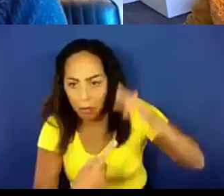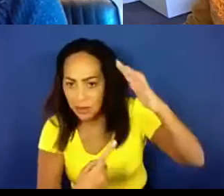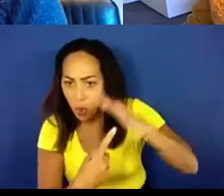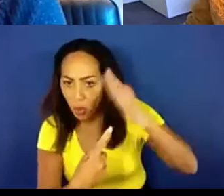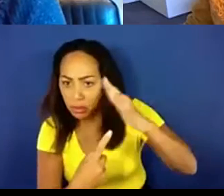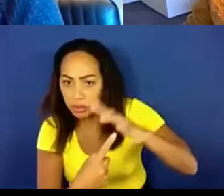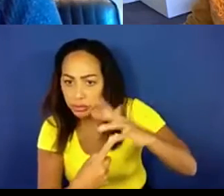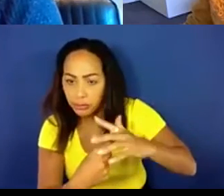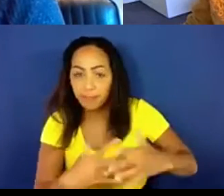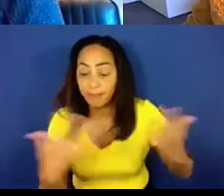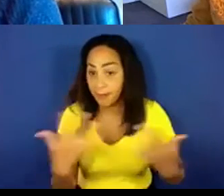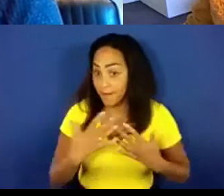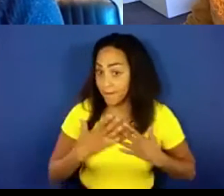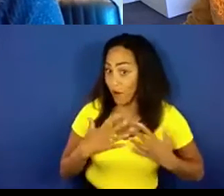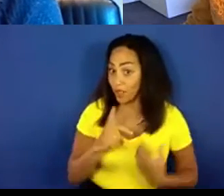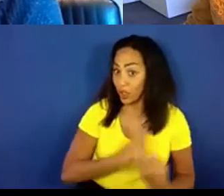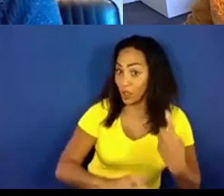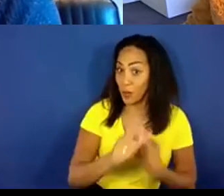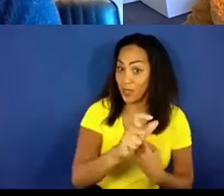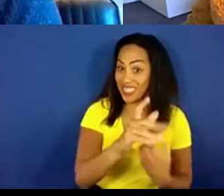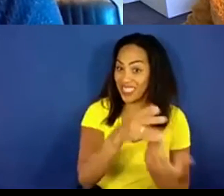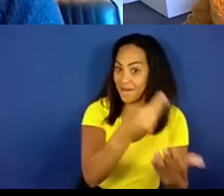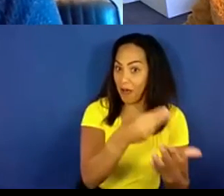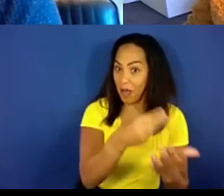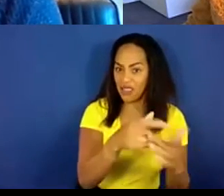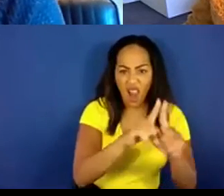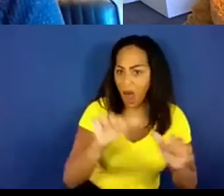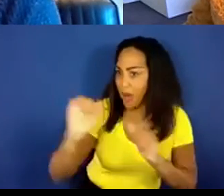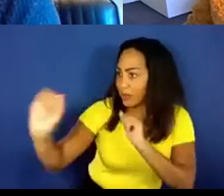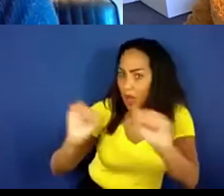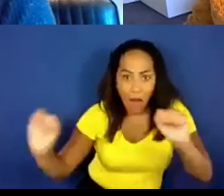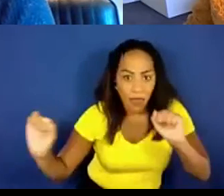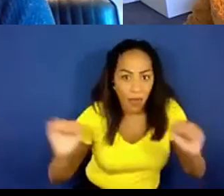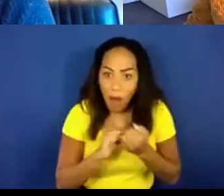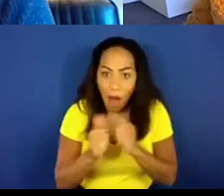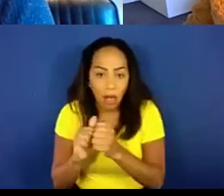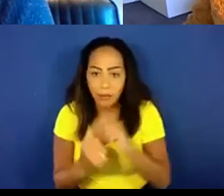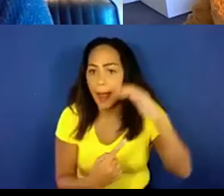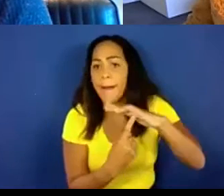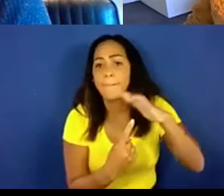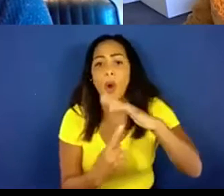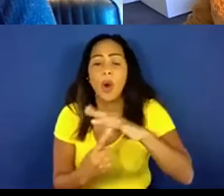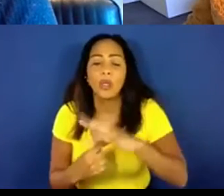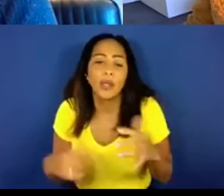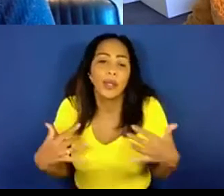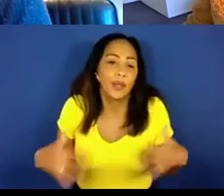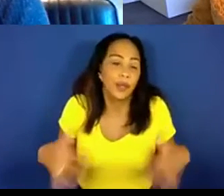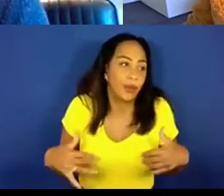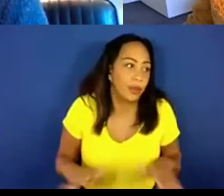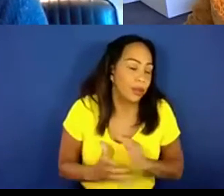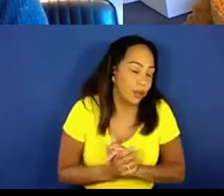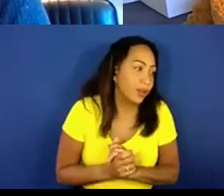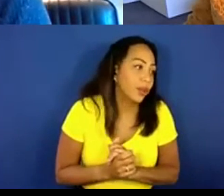For us, the community fund, like the other partners, has been really important. I think part of it has been